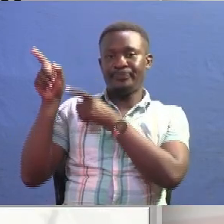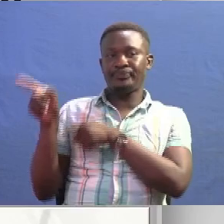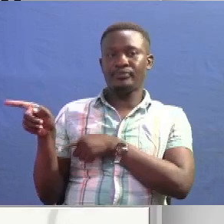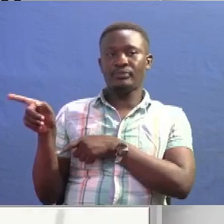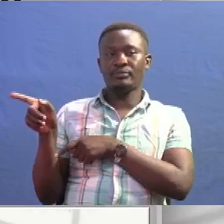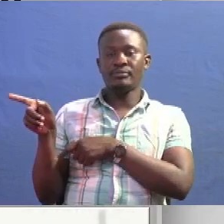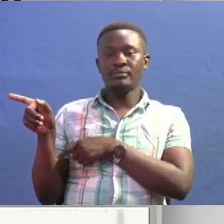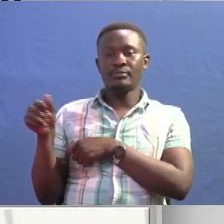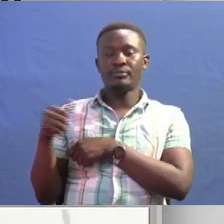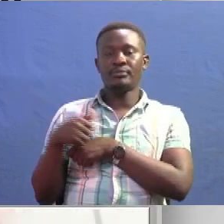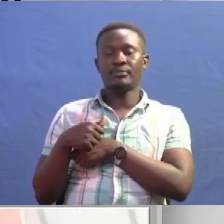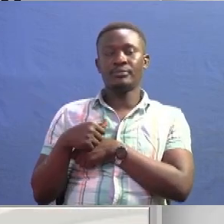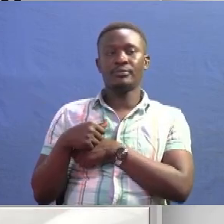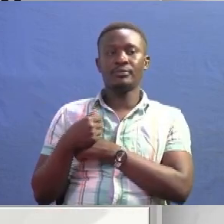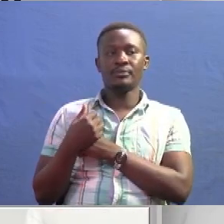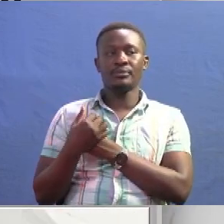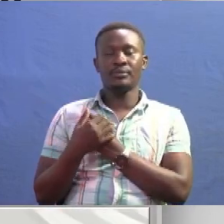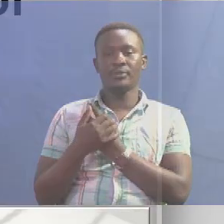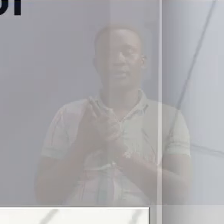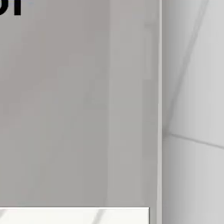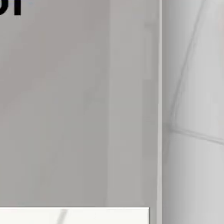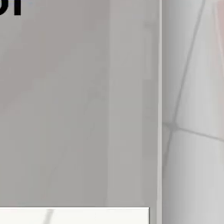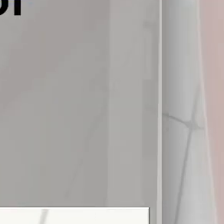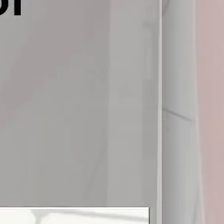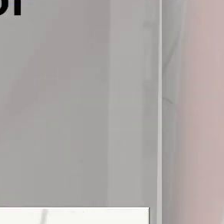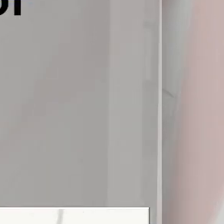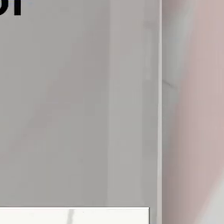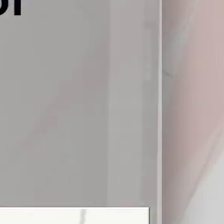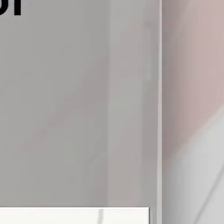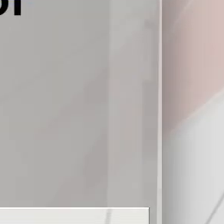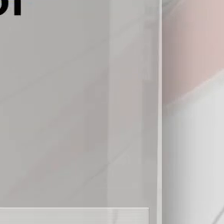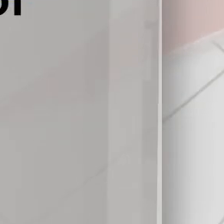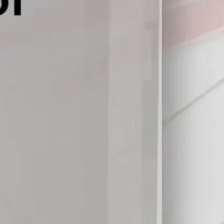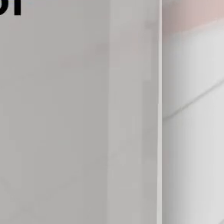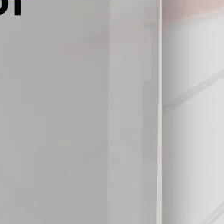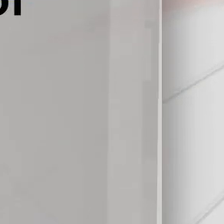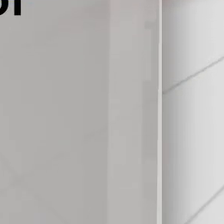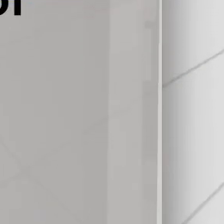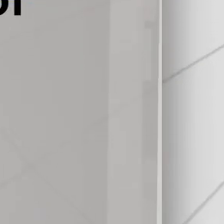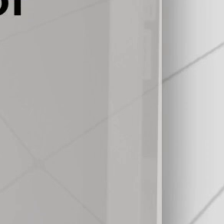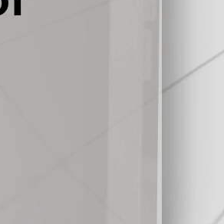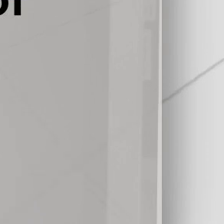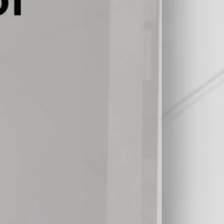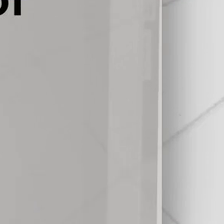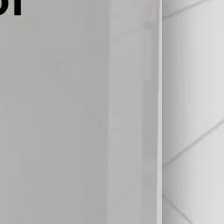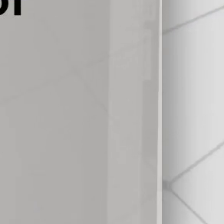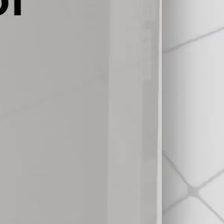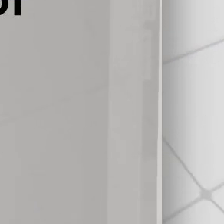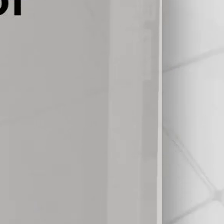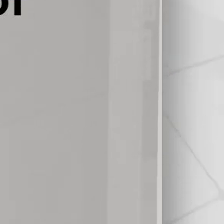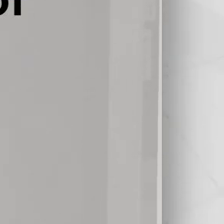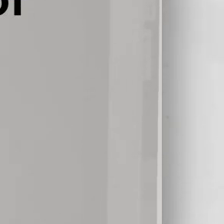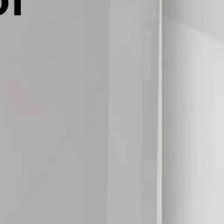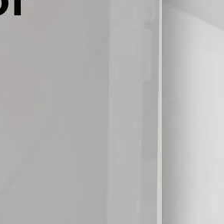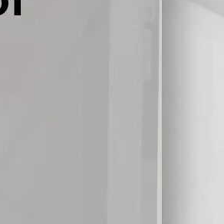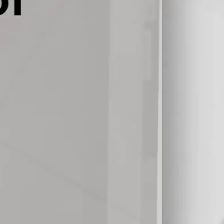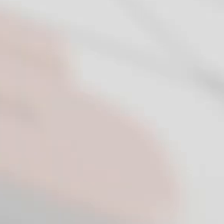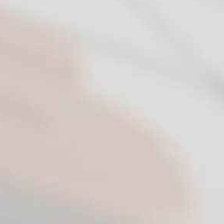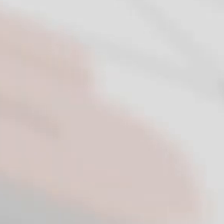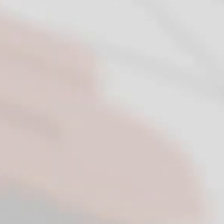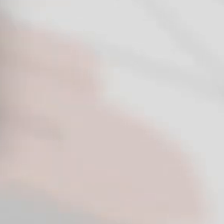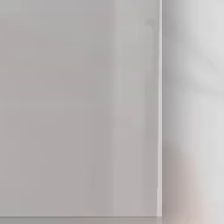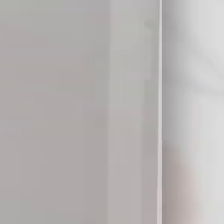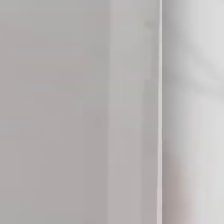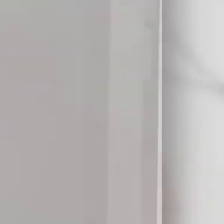isolated cleft lip, which can appear on one side unilateral or both sides bilateral; isolated cleft lip palate,